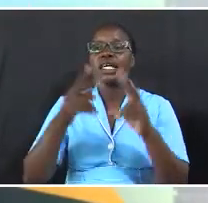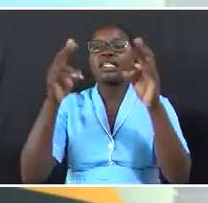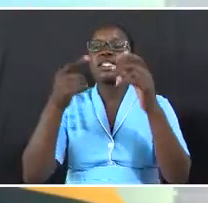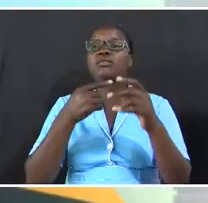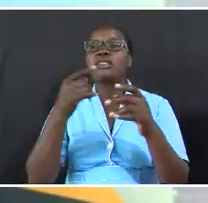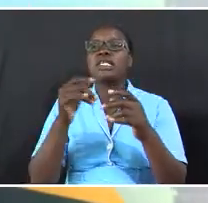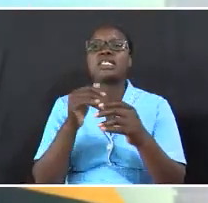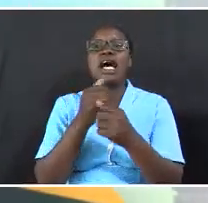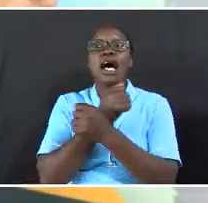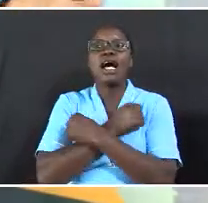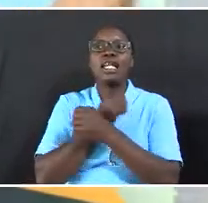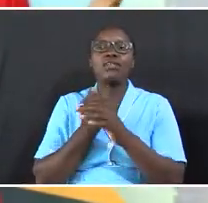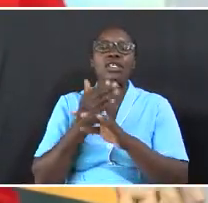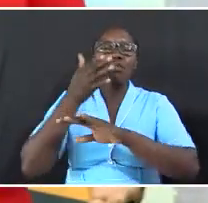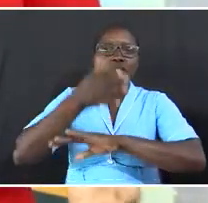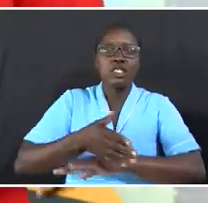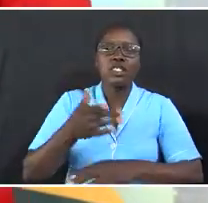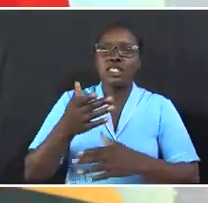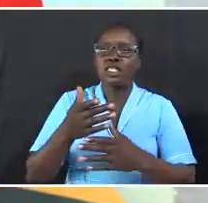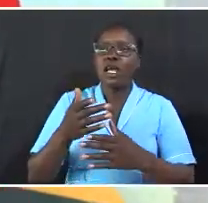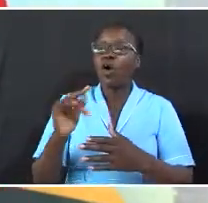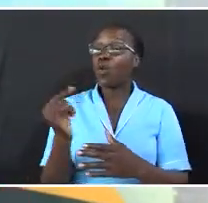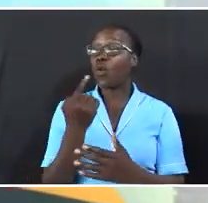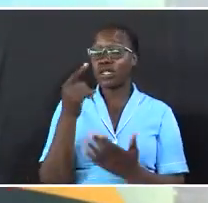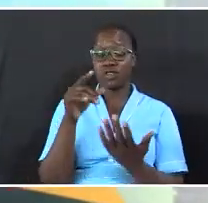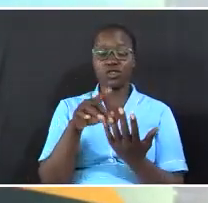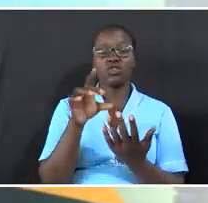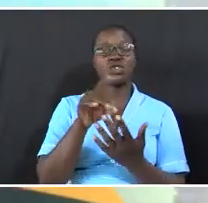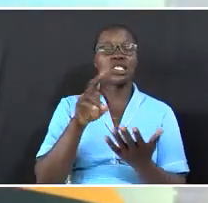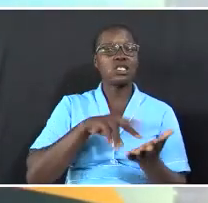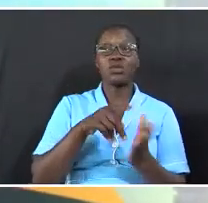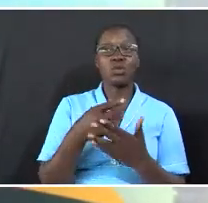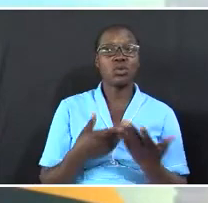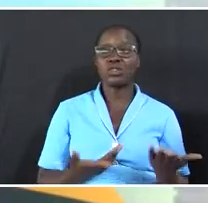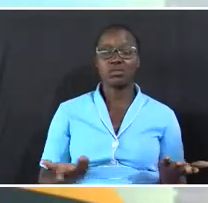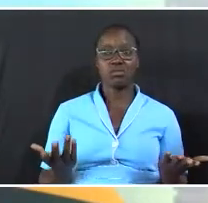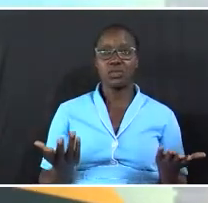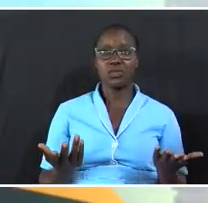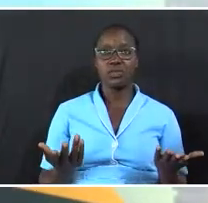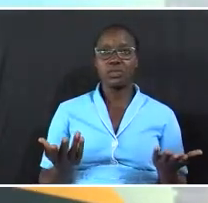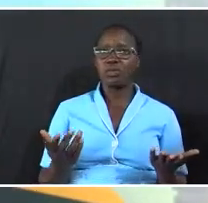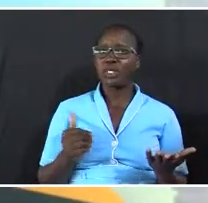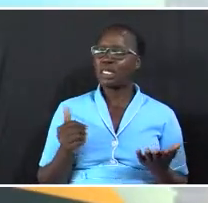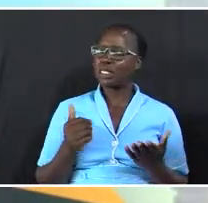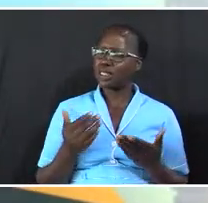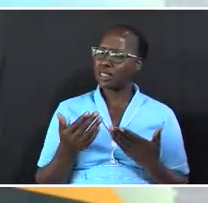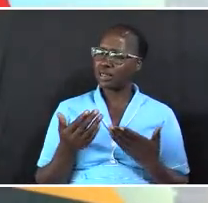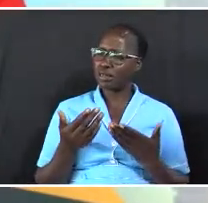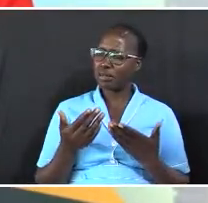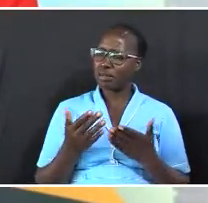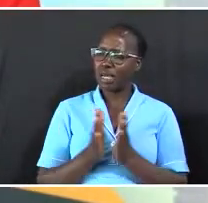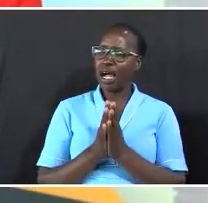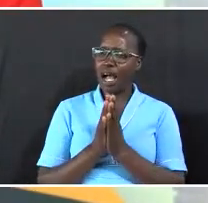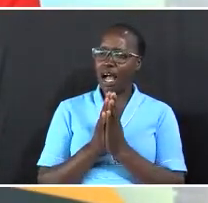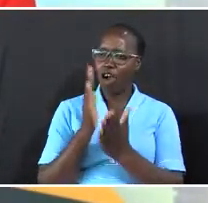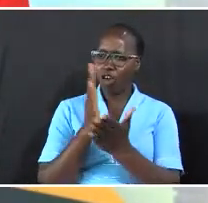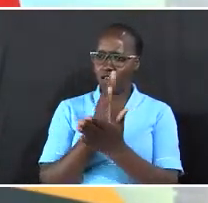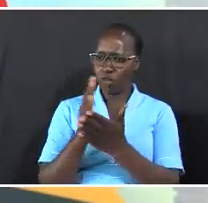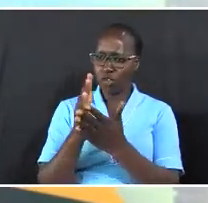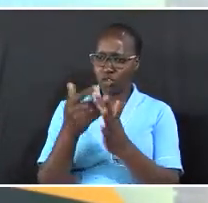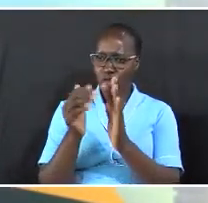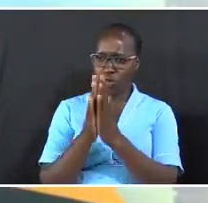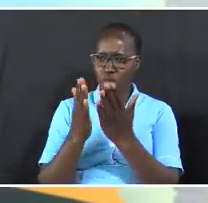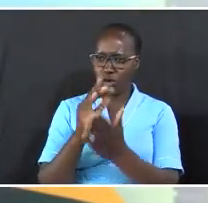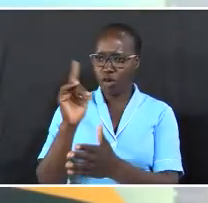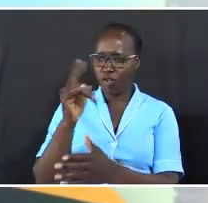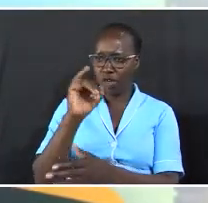a love that precedes one's choices. What does it mean? And she drew her confirmation from the book